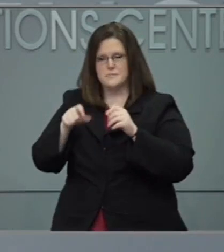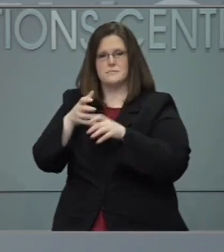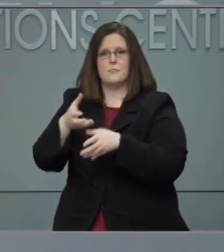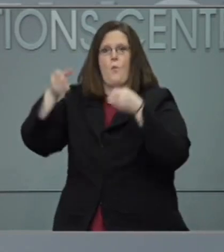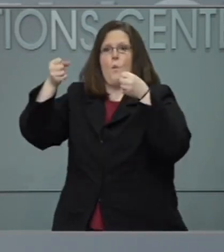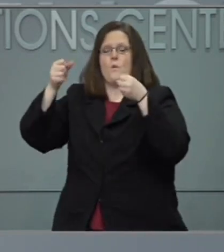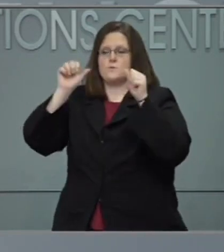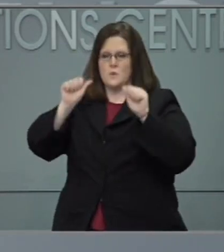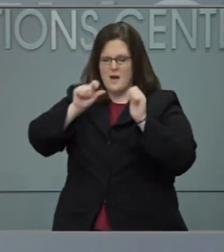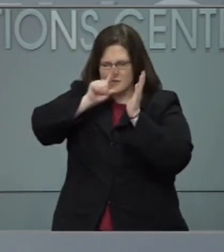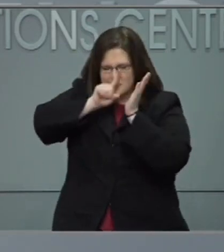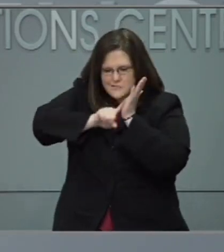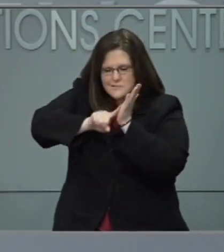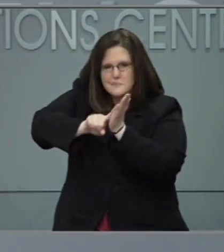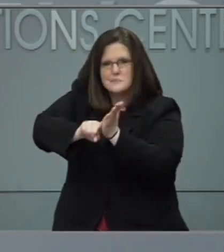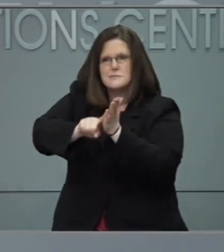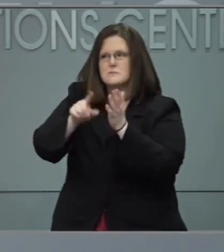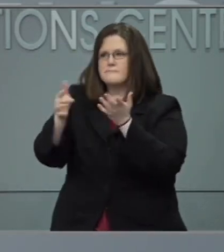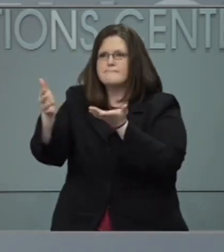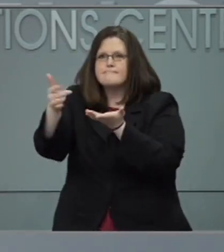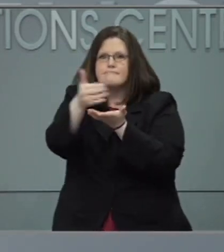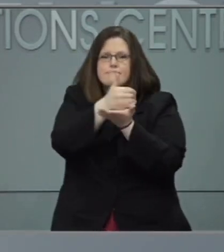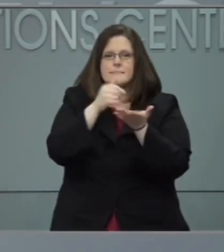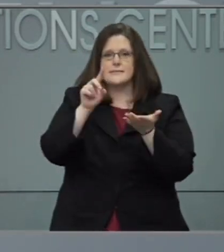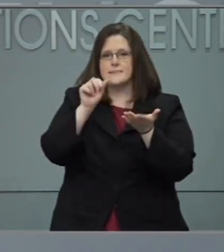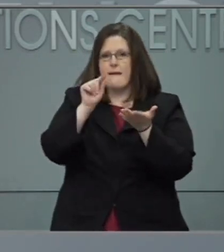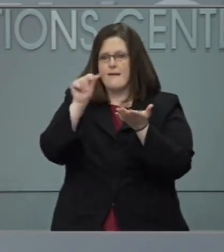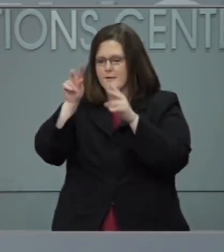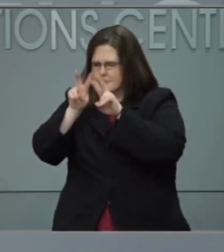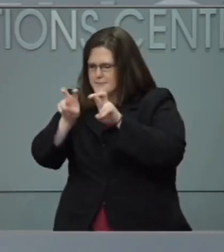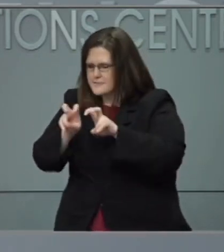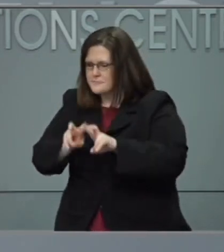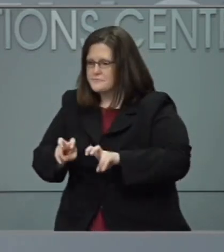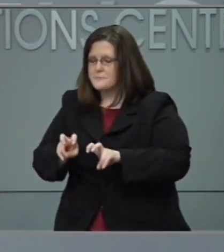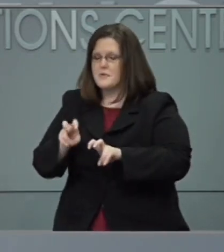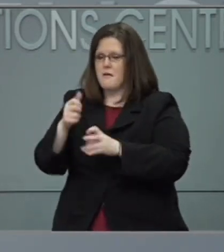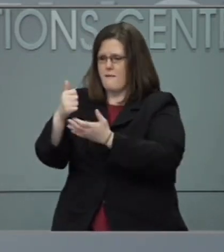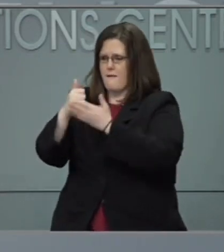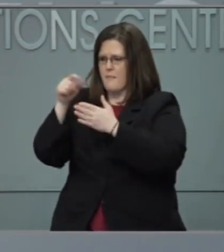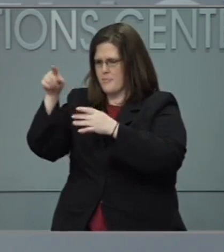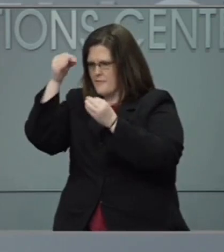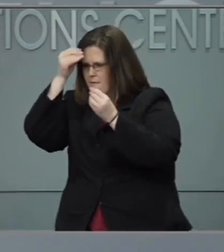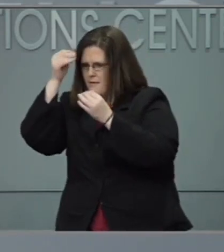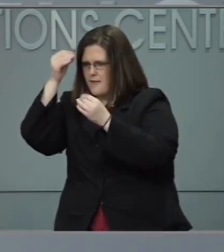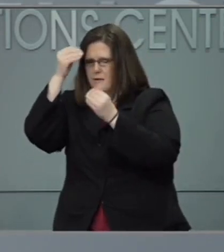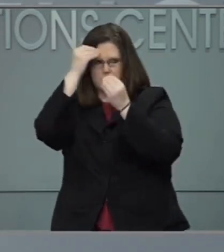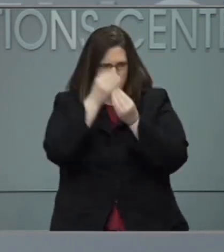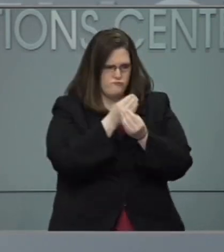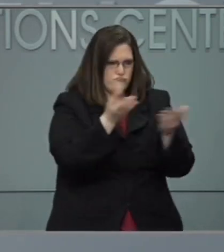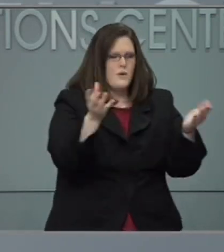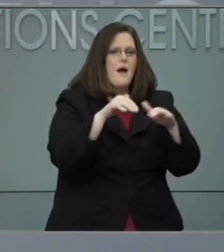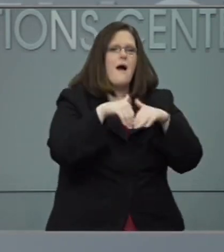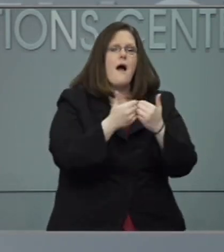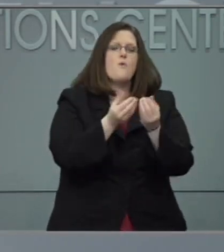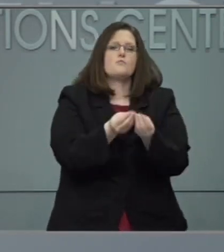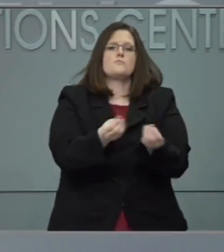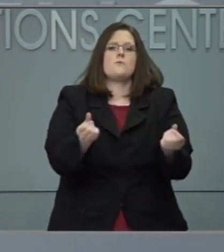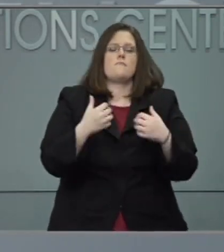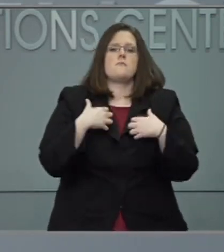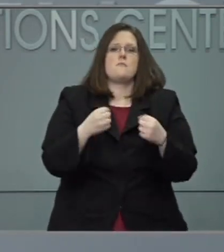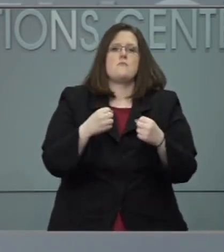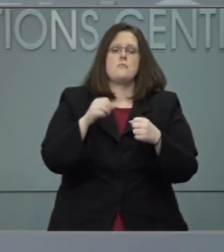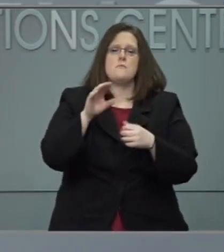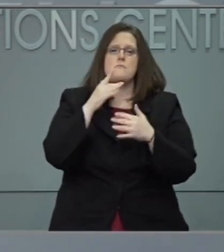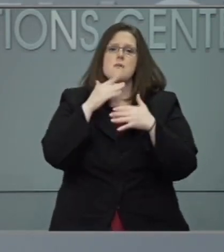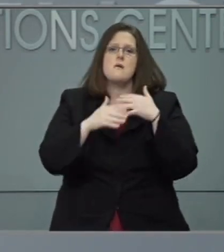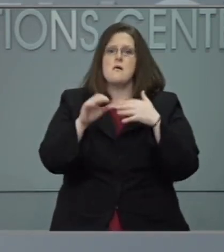look further at the data and make sure that providers know how to treat this rare blood clot. All vaccines are